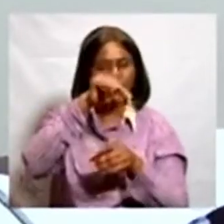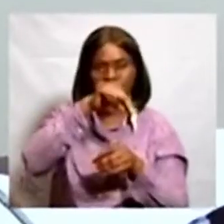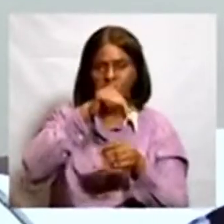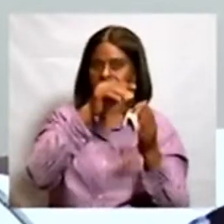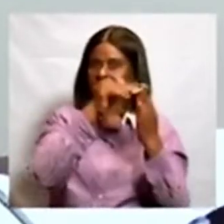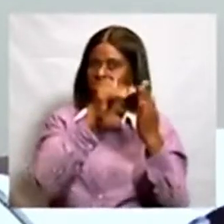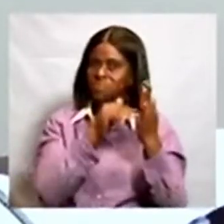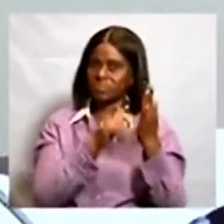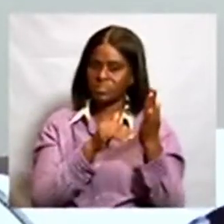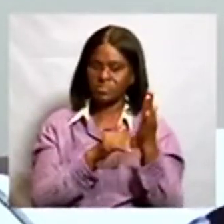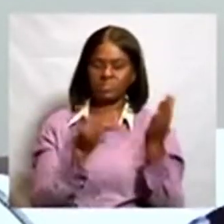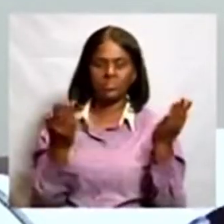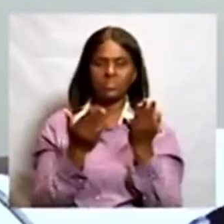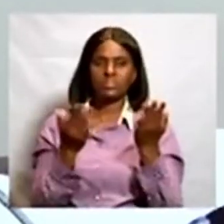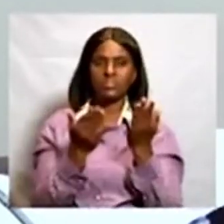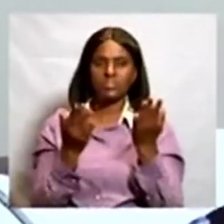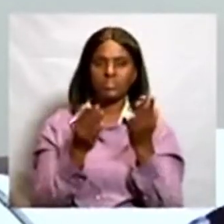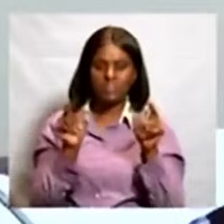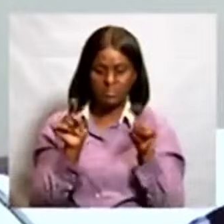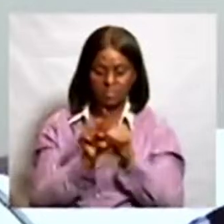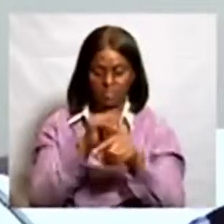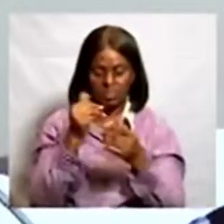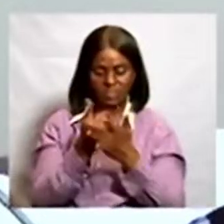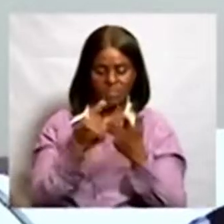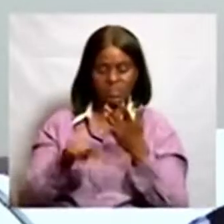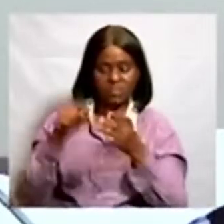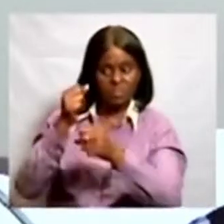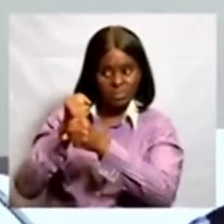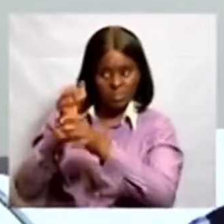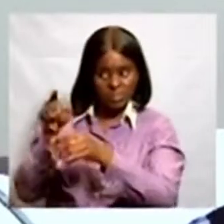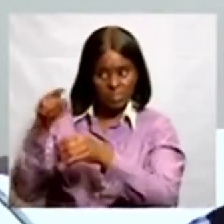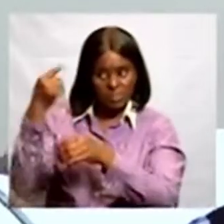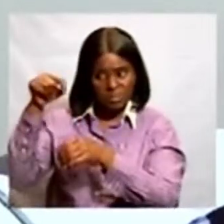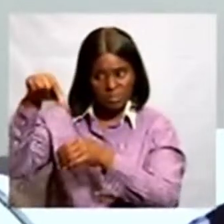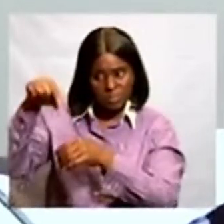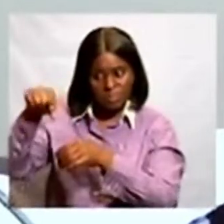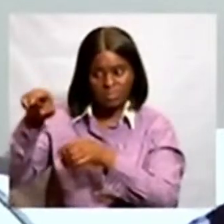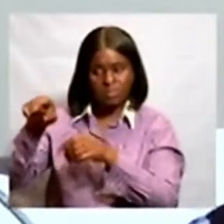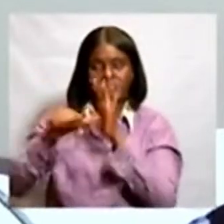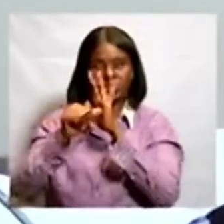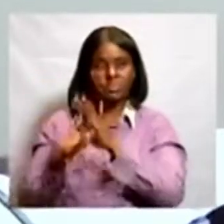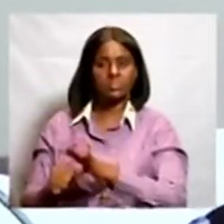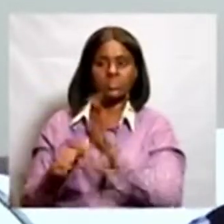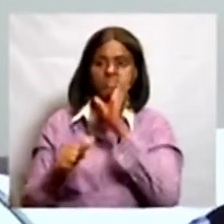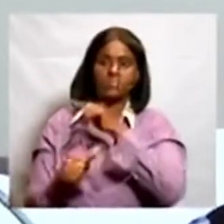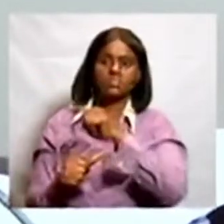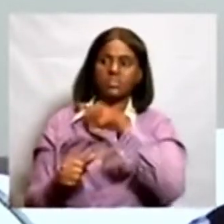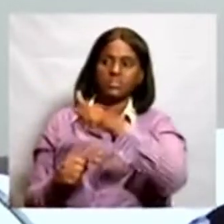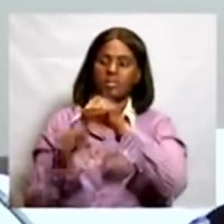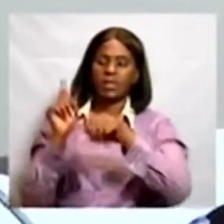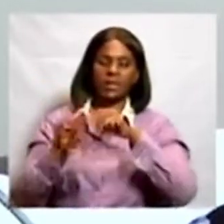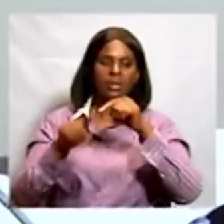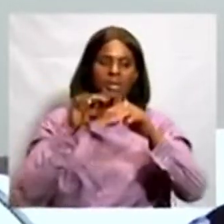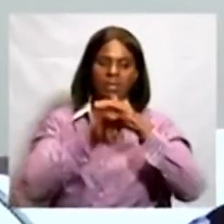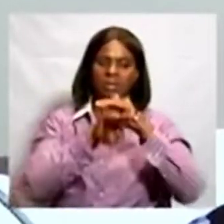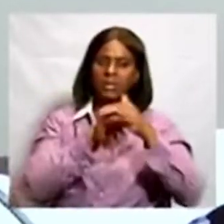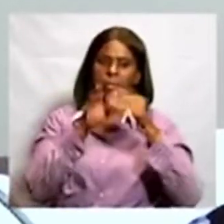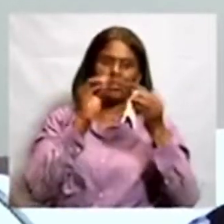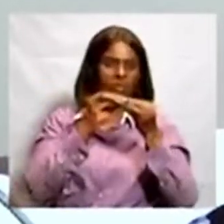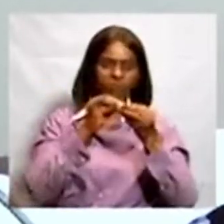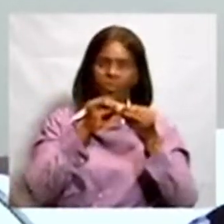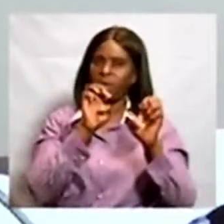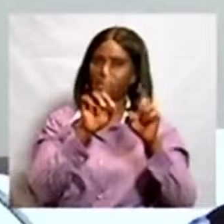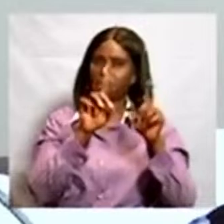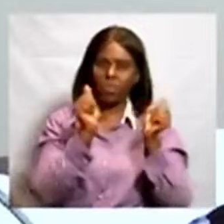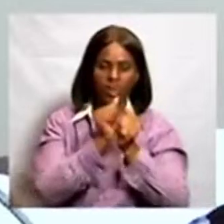framework. So the holders of those qualifications, Chair, have been disadvantaged in that they can't access further